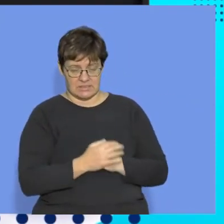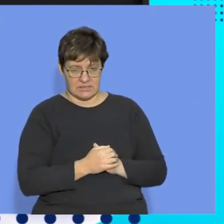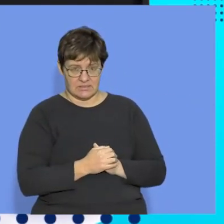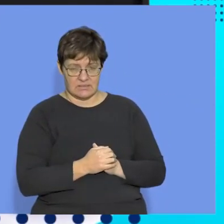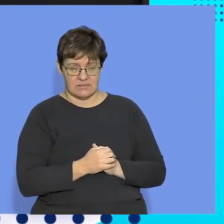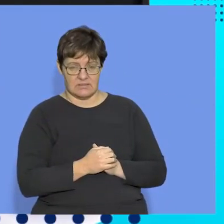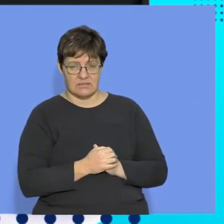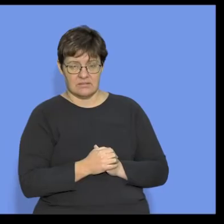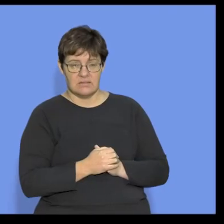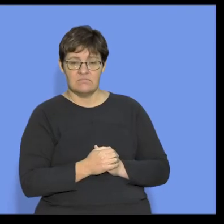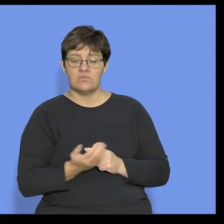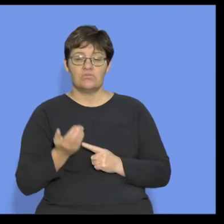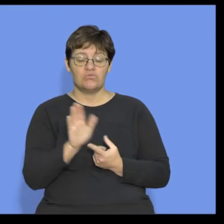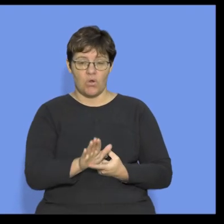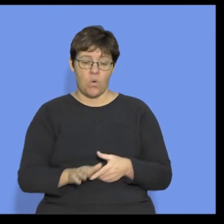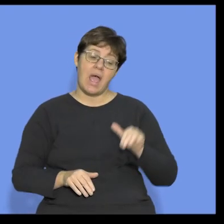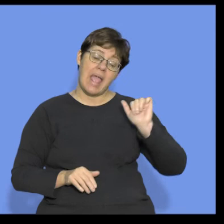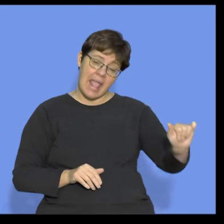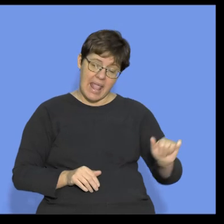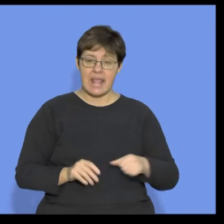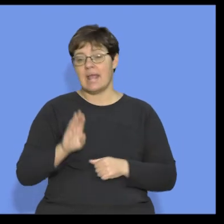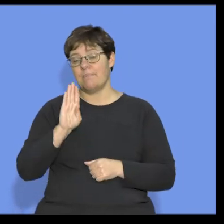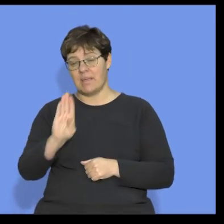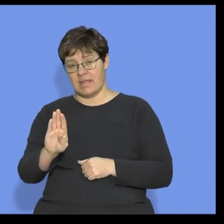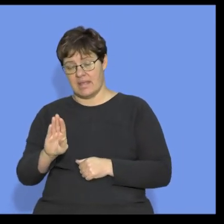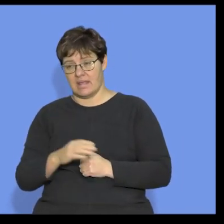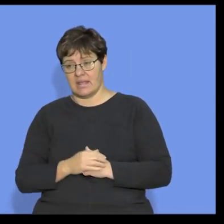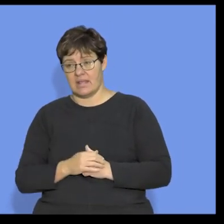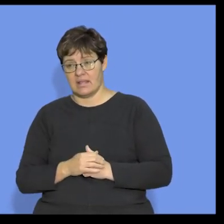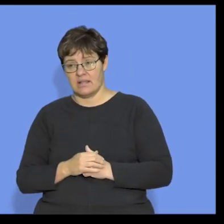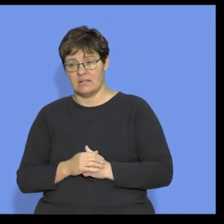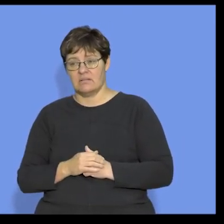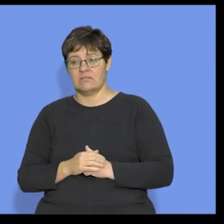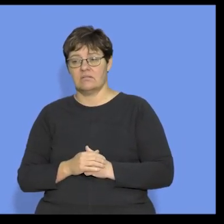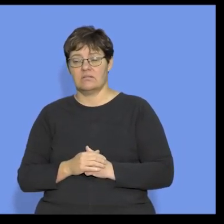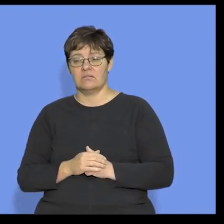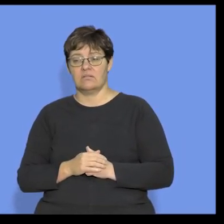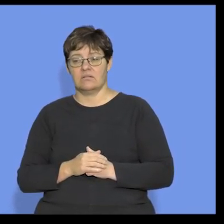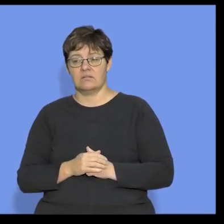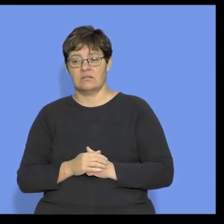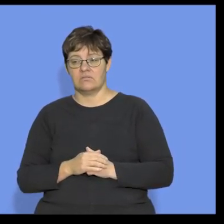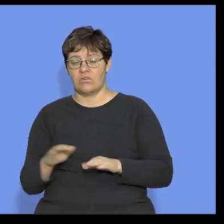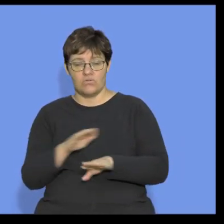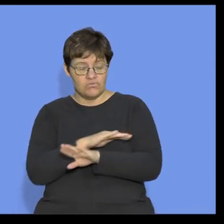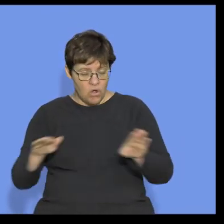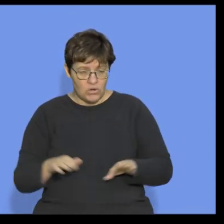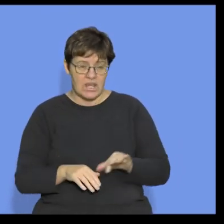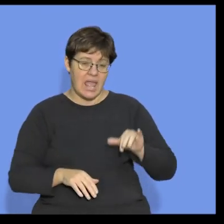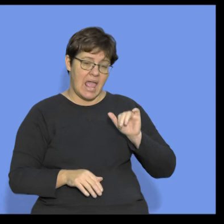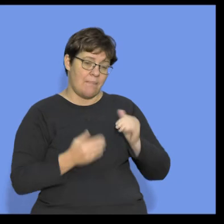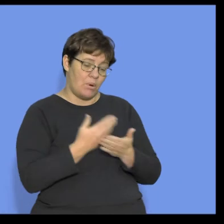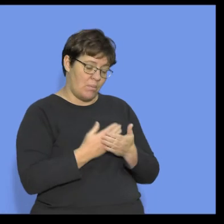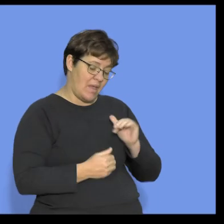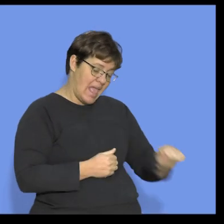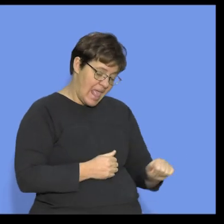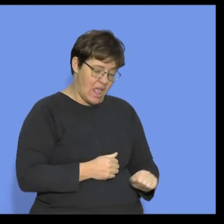independent. We just had to show that event A and B is not equal to